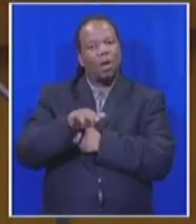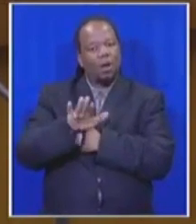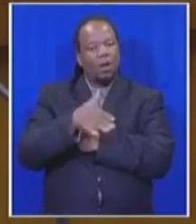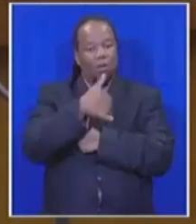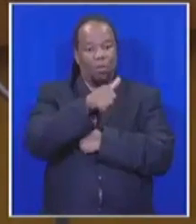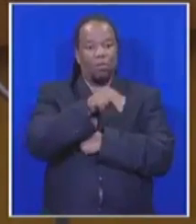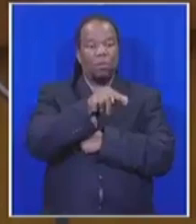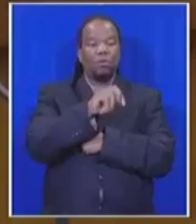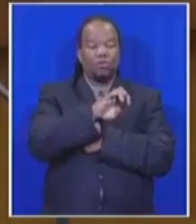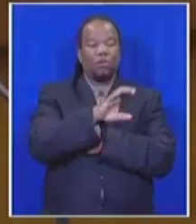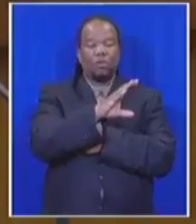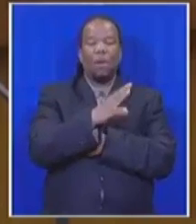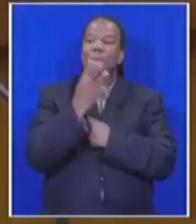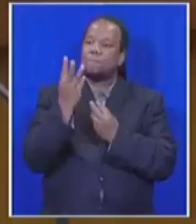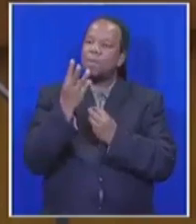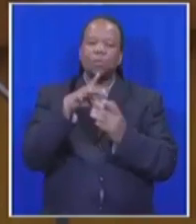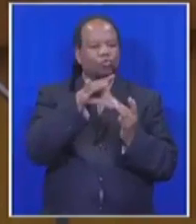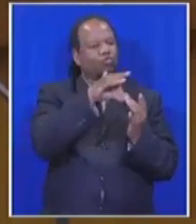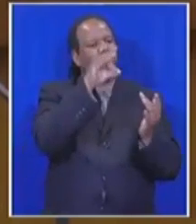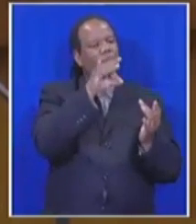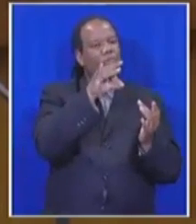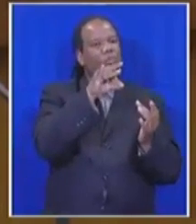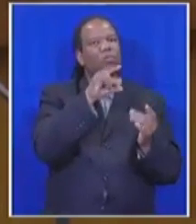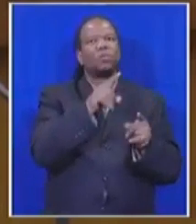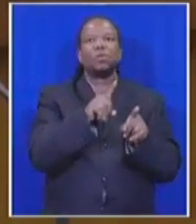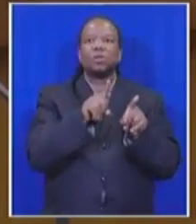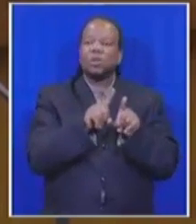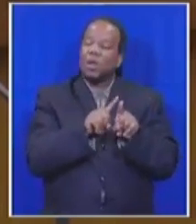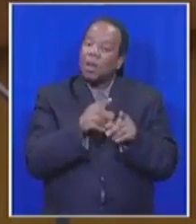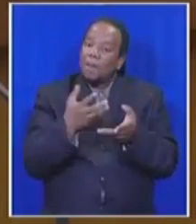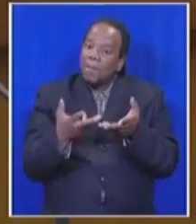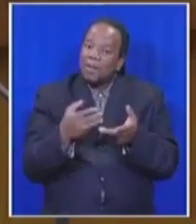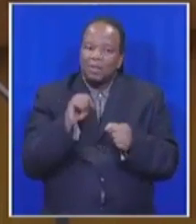choice, notwithstanding the bleeding and hurt caused by the losses in the